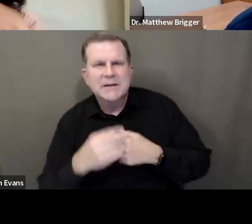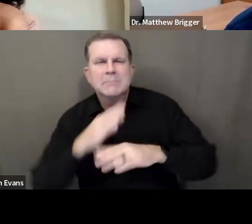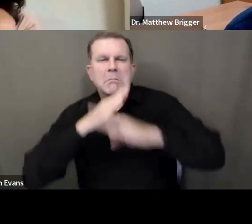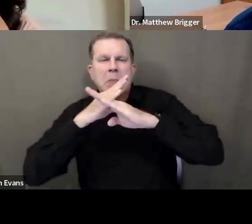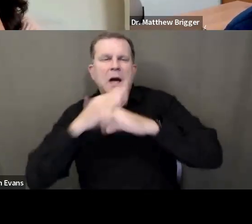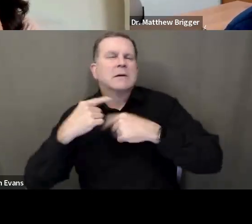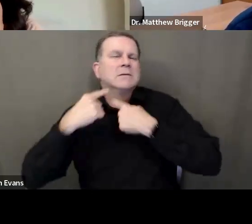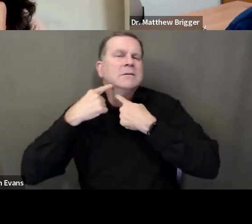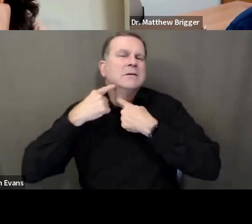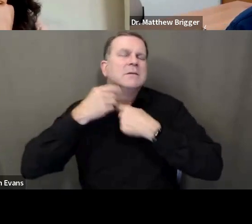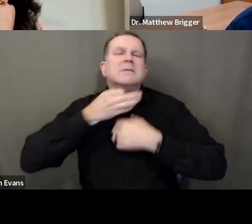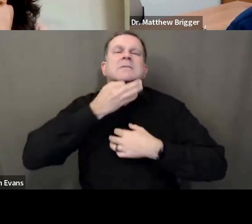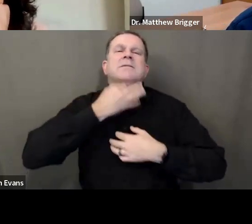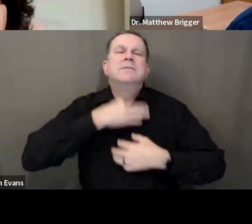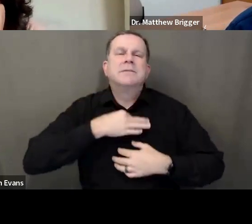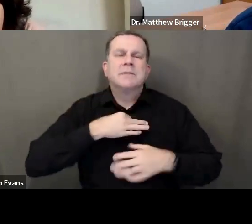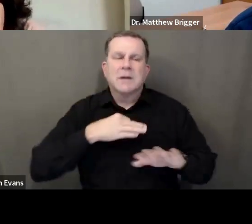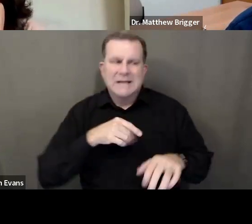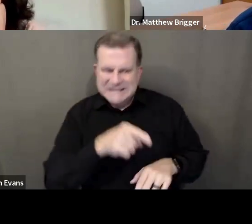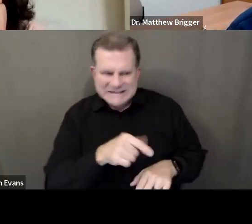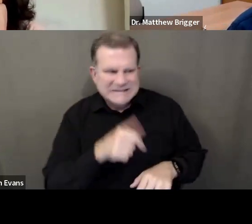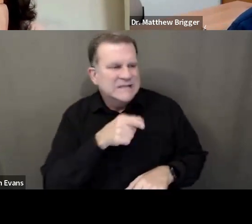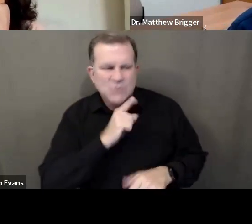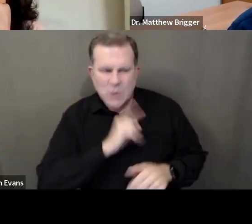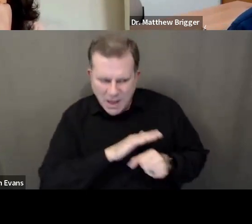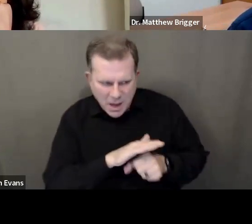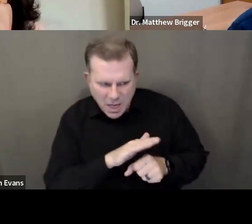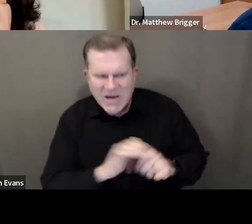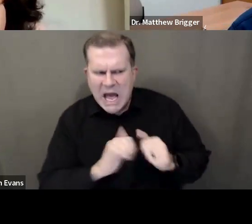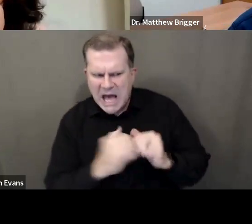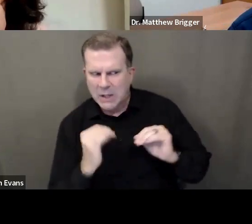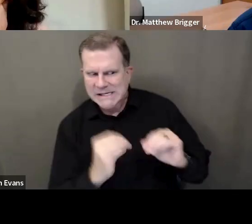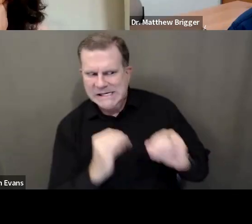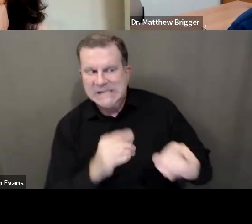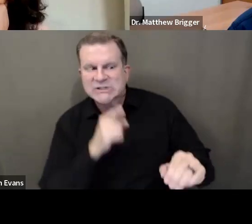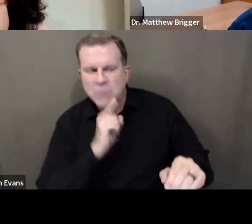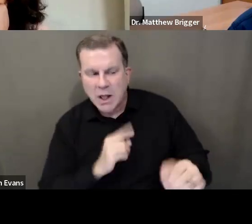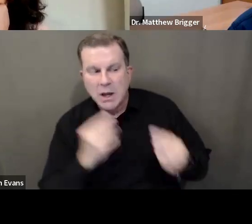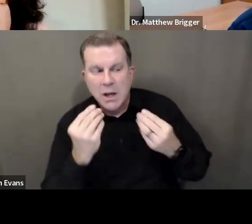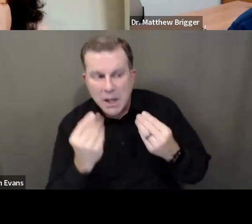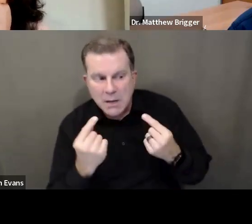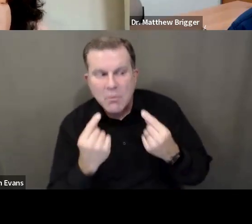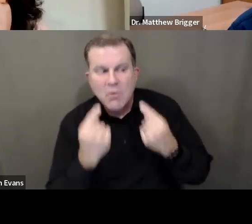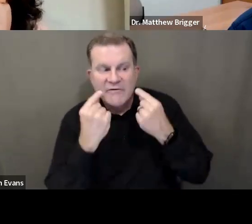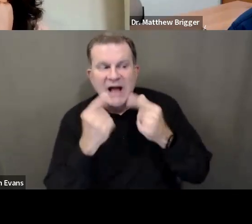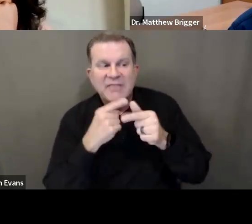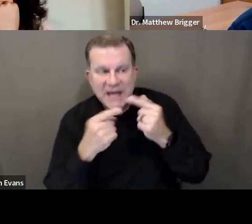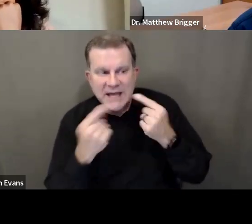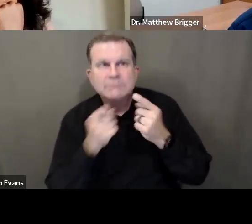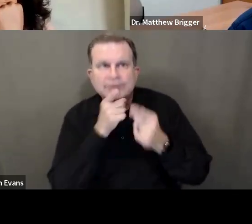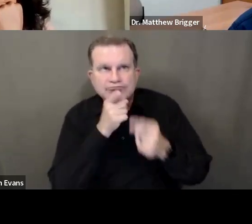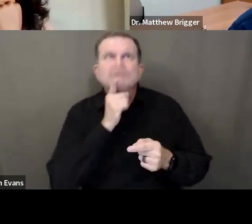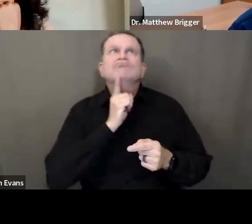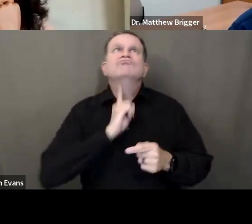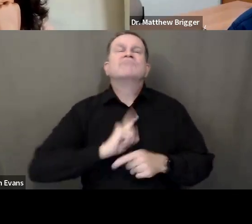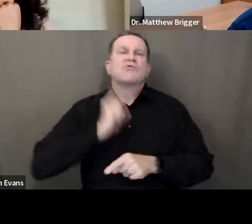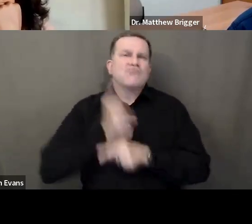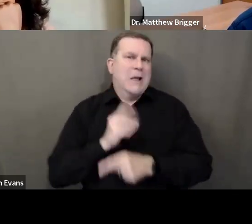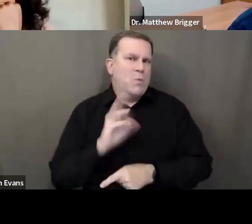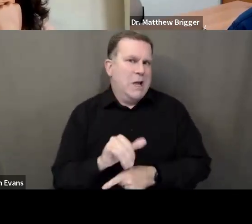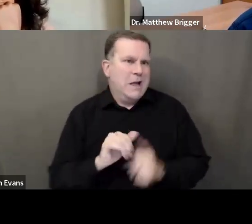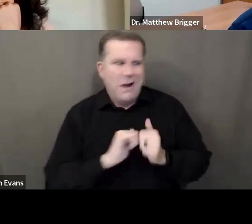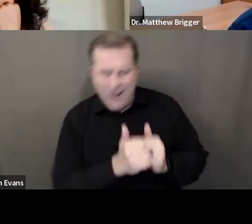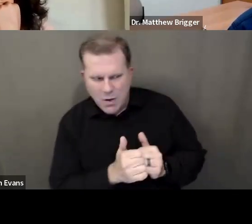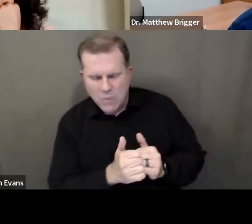do we teach you to do that? And then what's happening once you move them back to clear it down to go the right way.